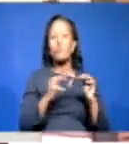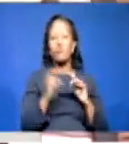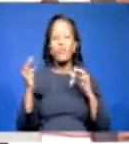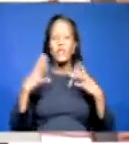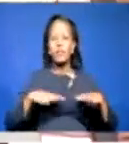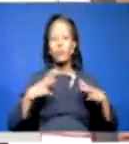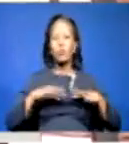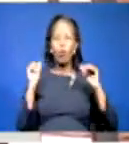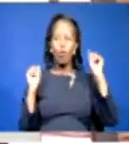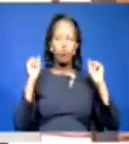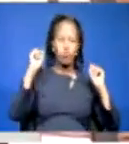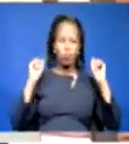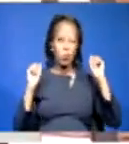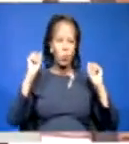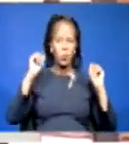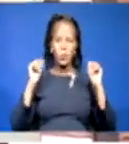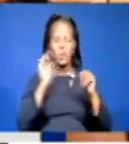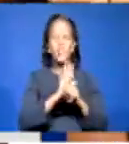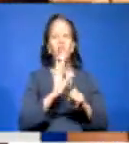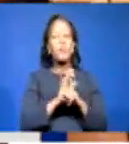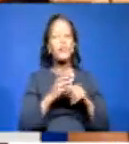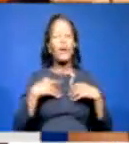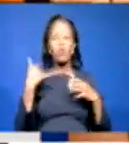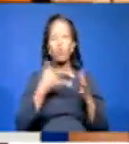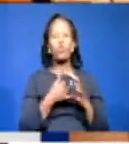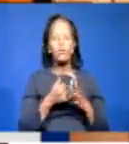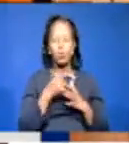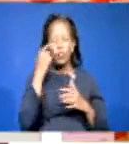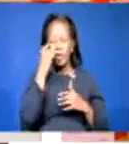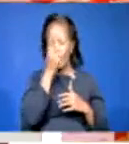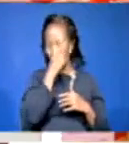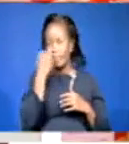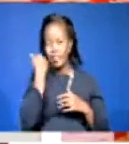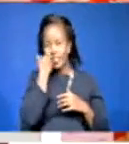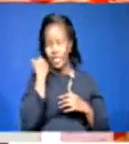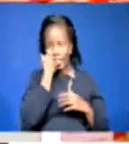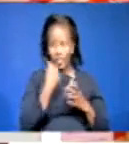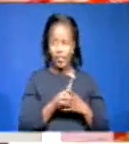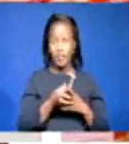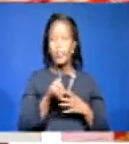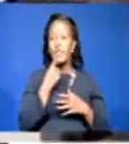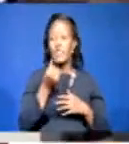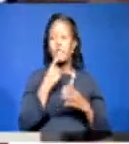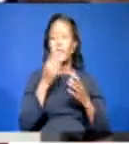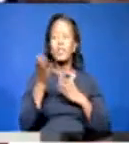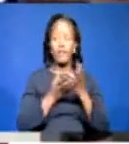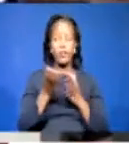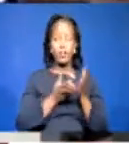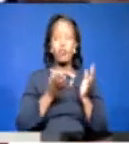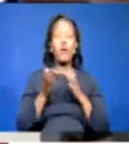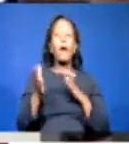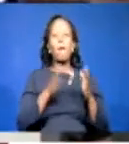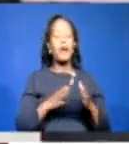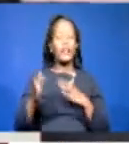of pasture has exposed most of them to eye infections. The camp was organized by Federation of Action in Focus in collaboration with Hope